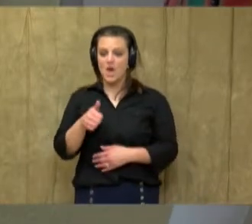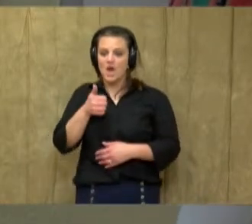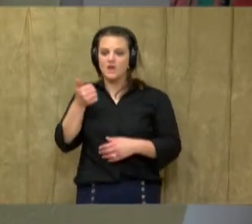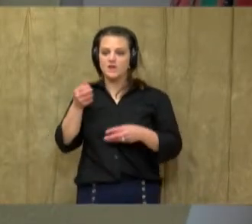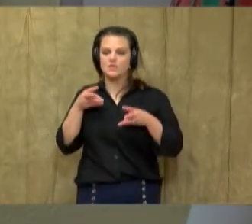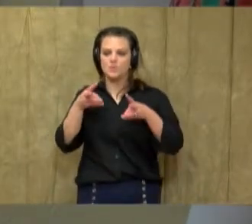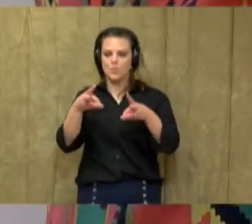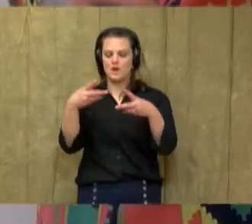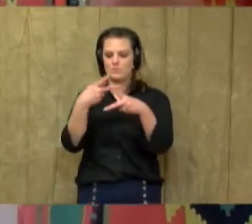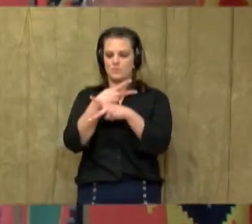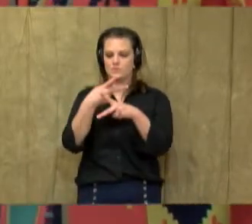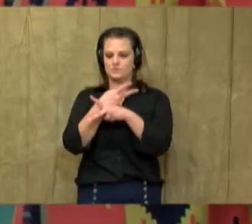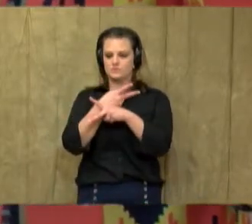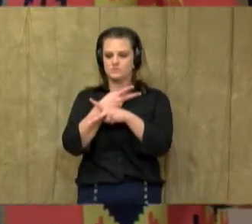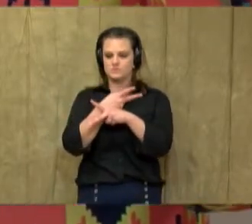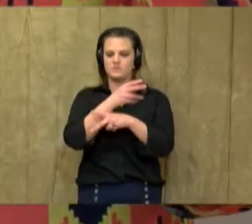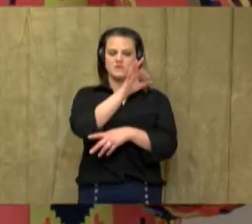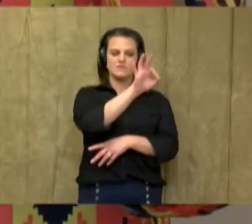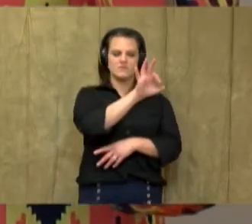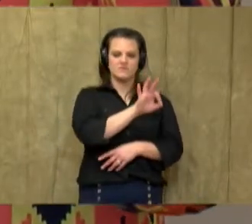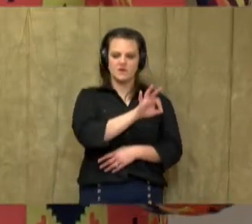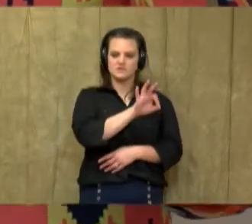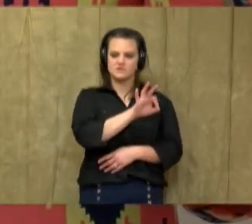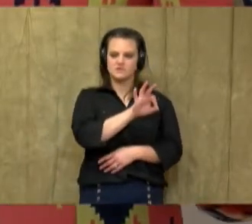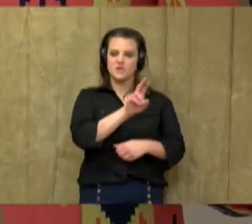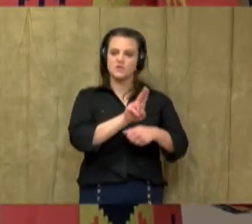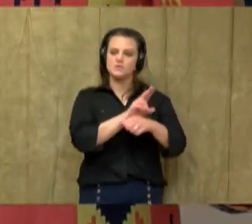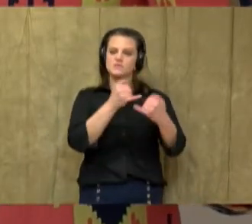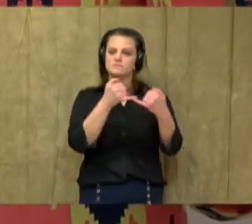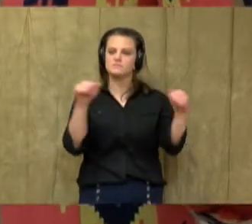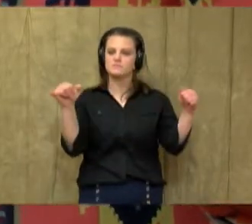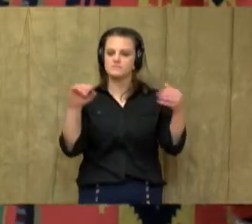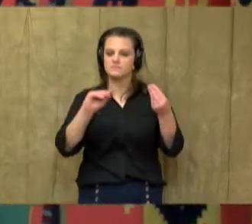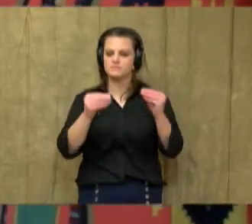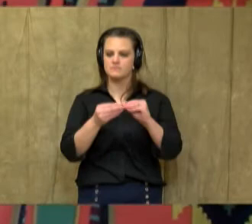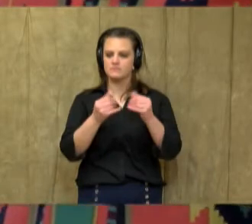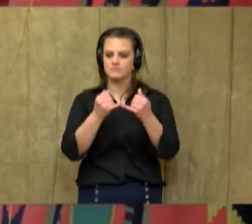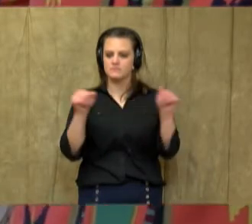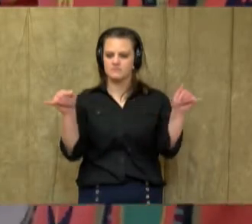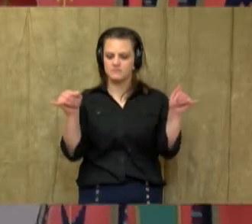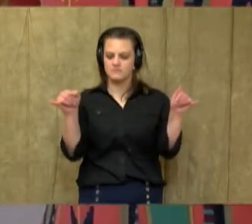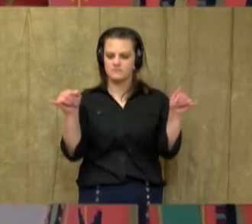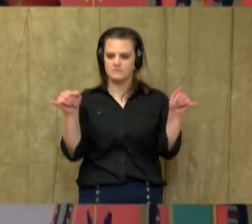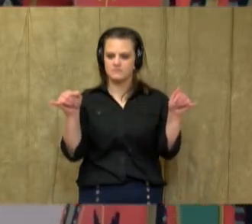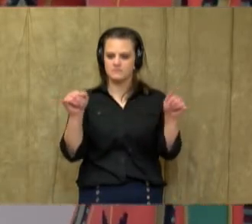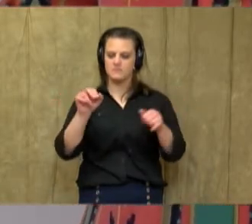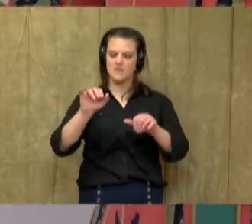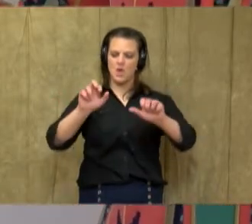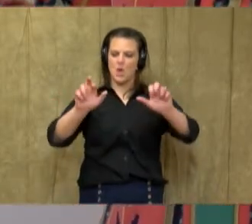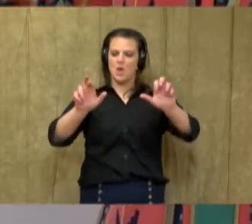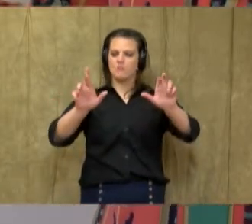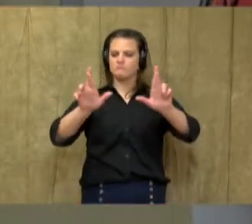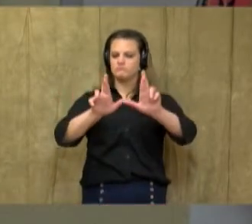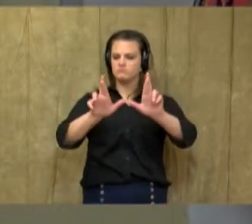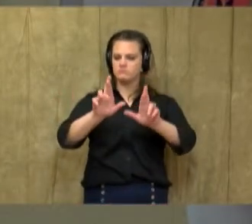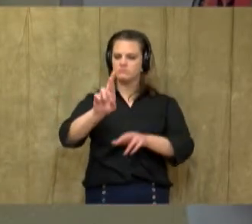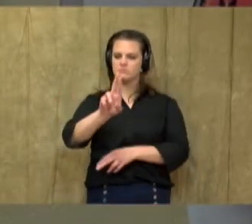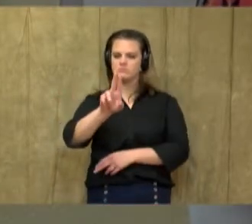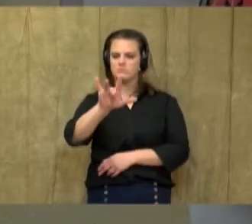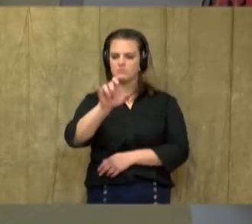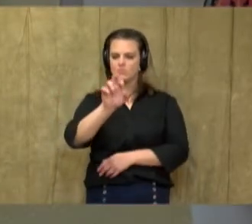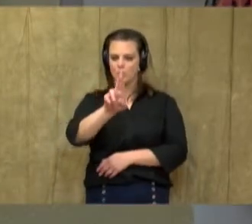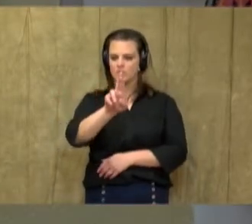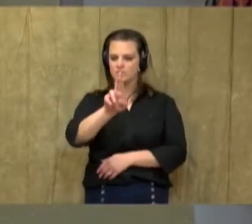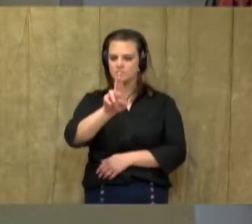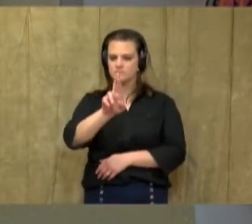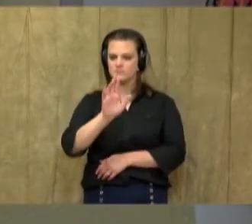can multiply fractions is by using a number line. Now this right here is a ruler, but what's cool about that is